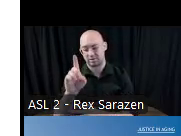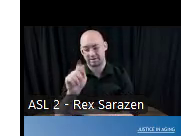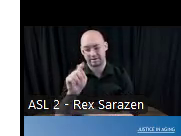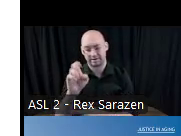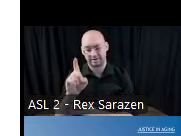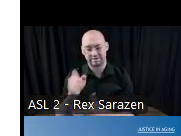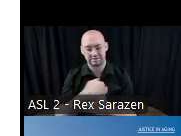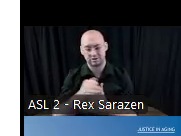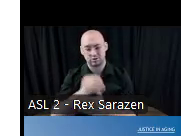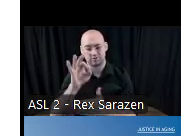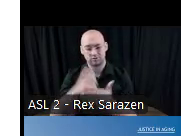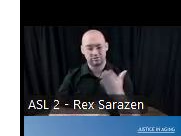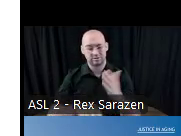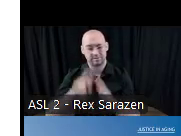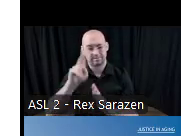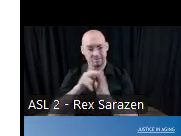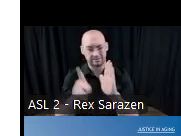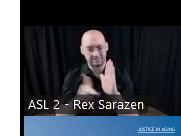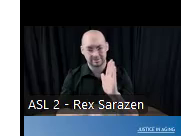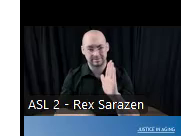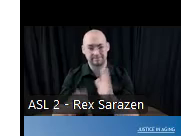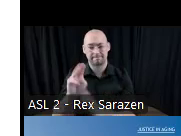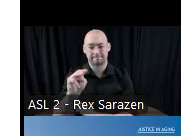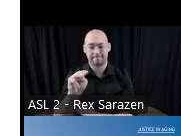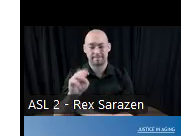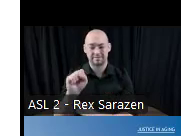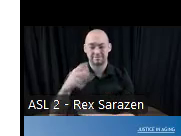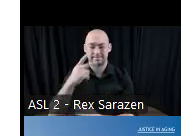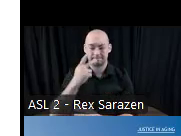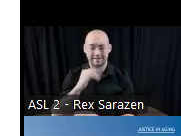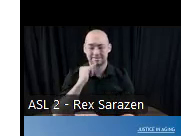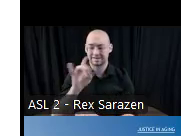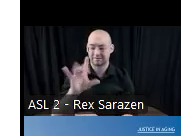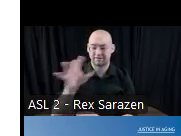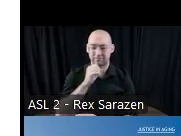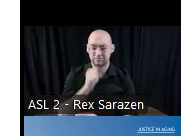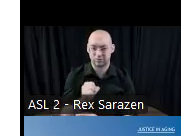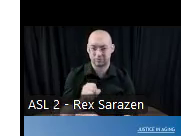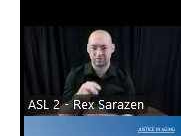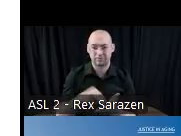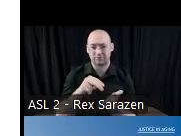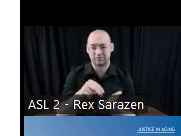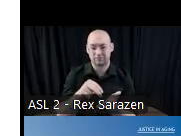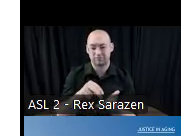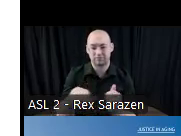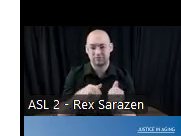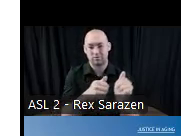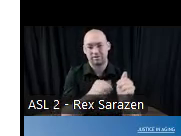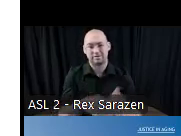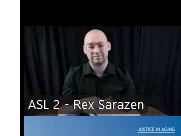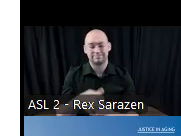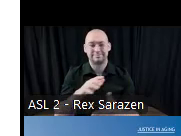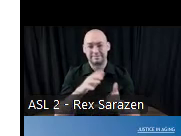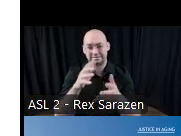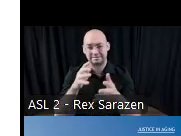cost policies. Mrs. Pink is 85 years old. Following a fatal car accident